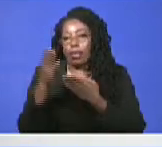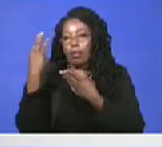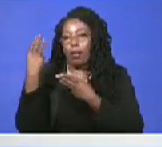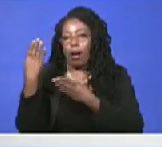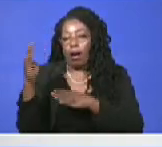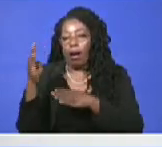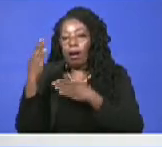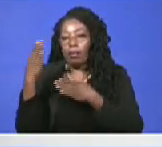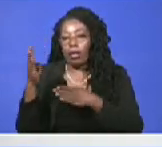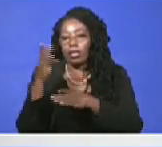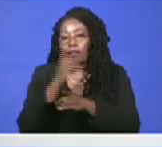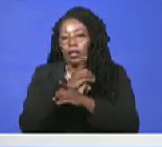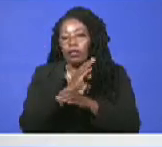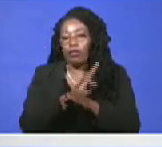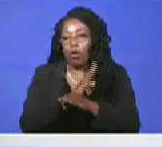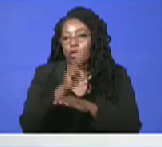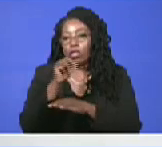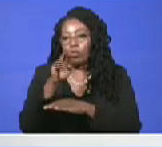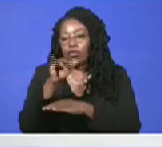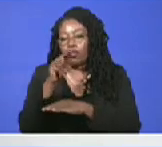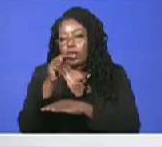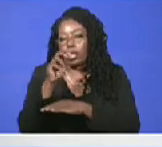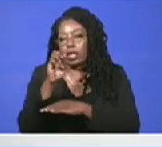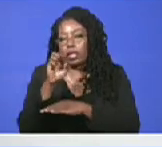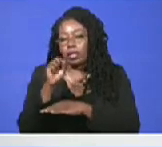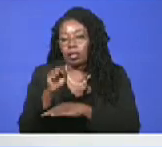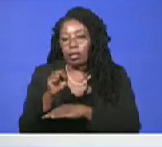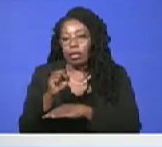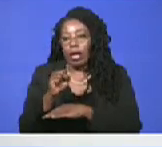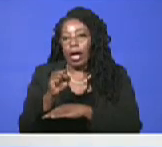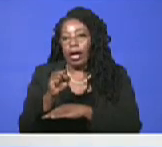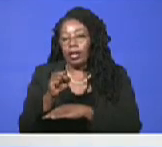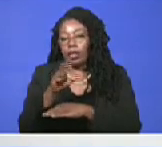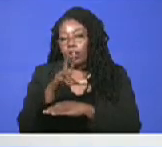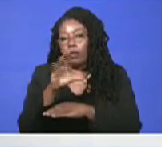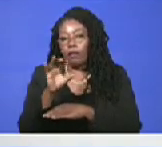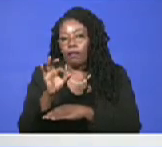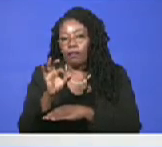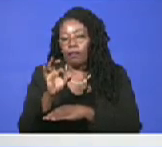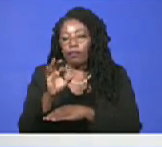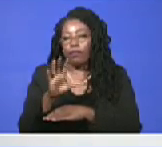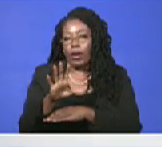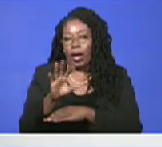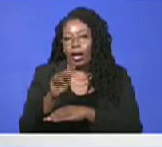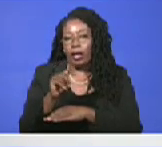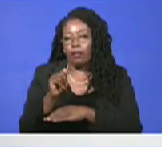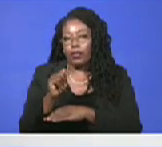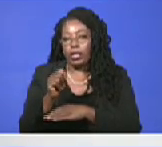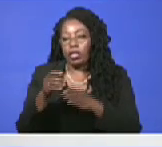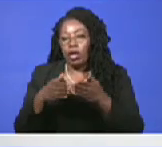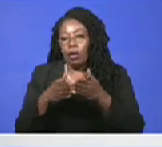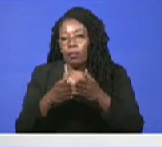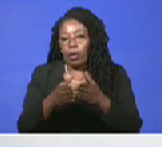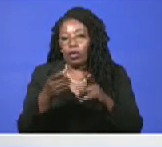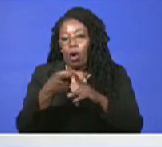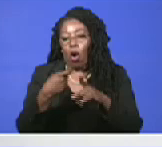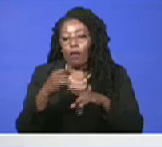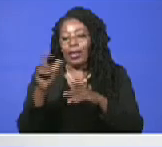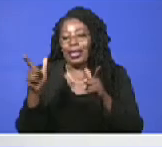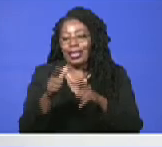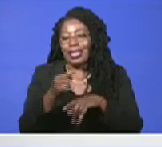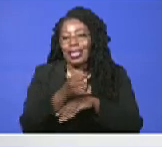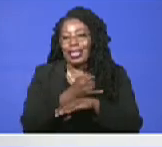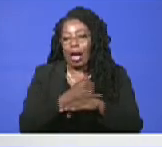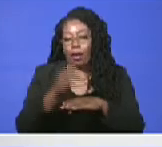morning. Defense Force Marines apprehended a 35-foot Haitian sloop off the south coast of Little Inagua, and after searching